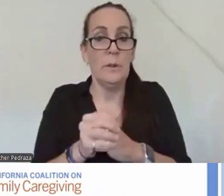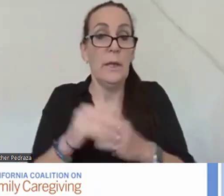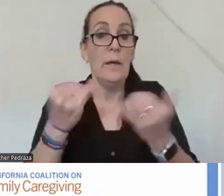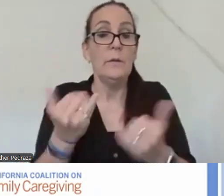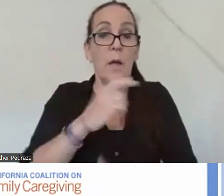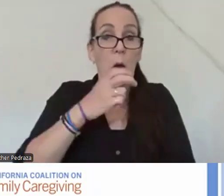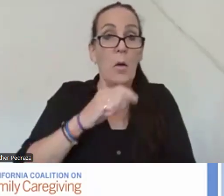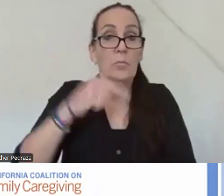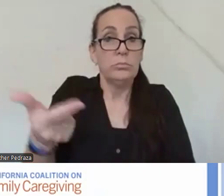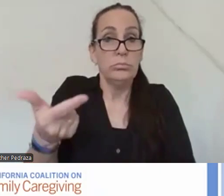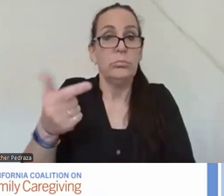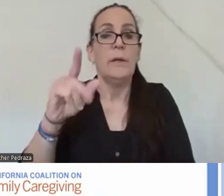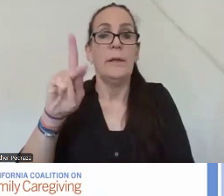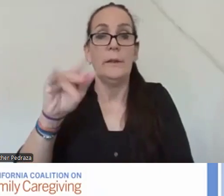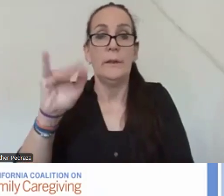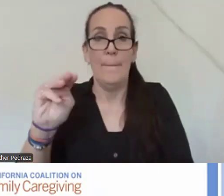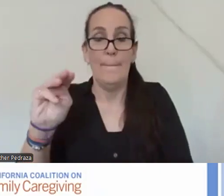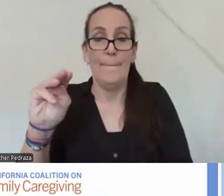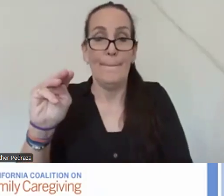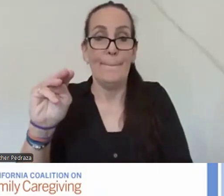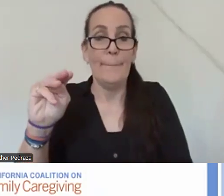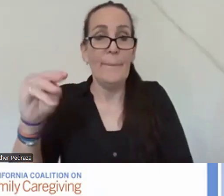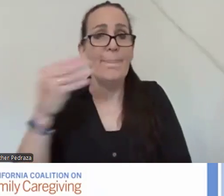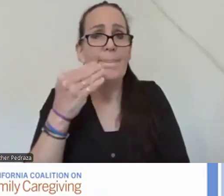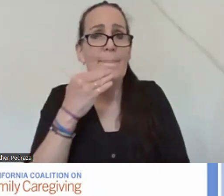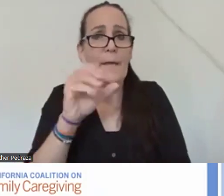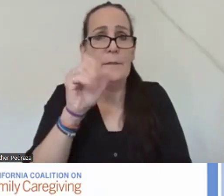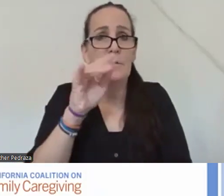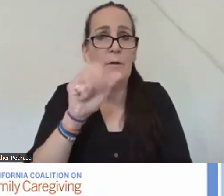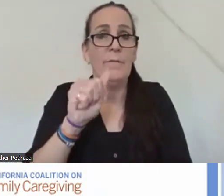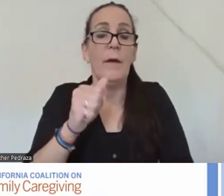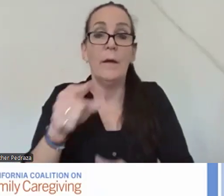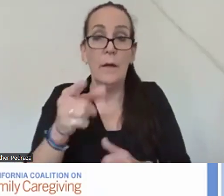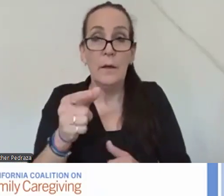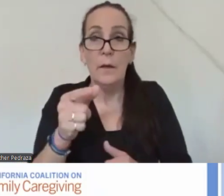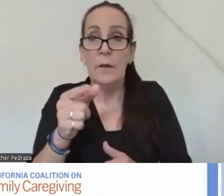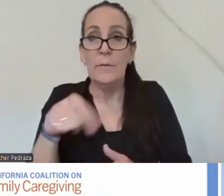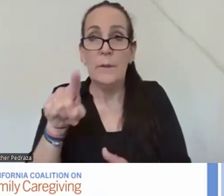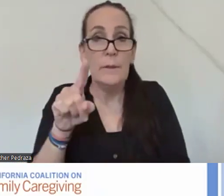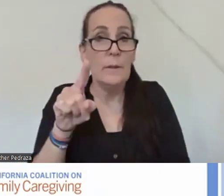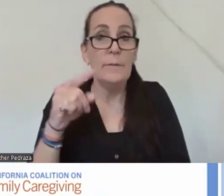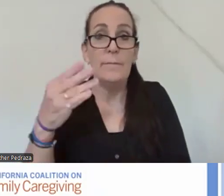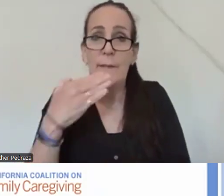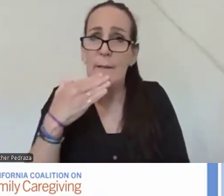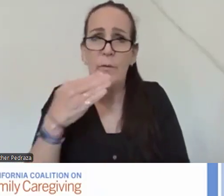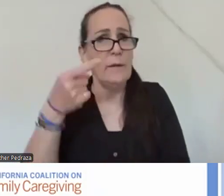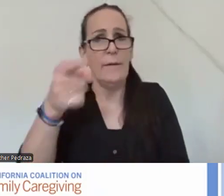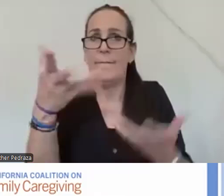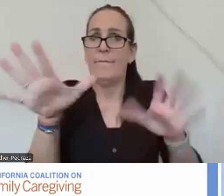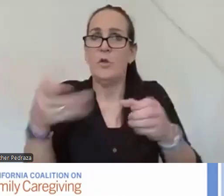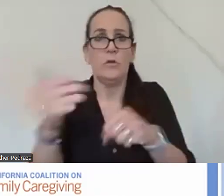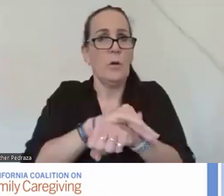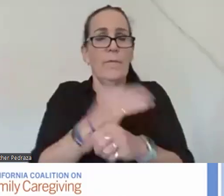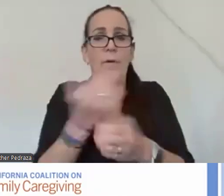to Kimberly. Thank you, Sylvia. Ditto to what all you said. I think you covered it all. I am